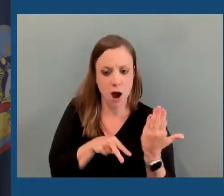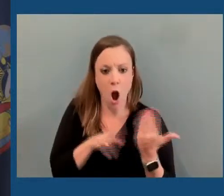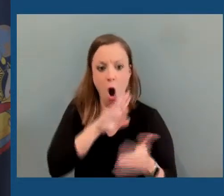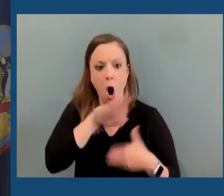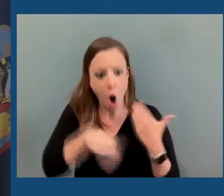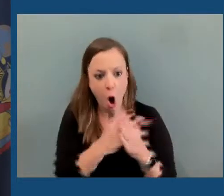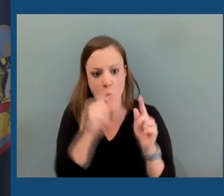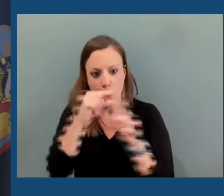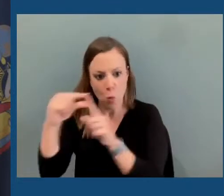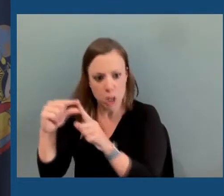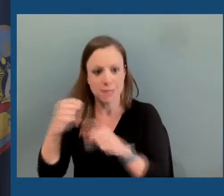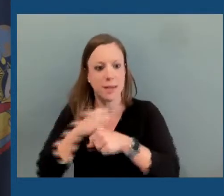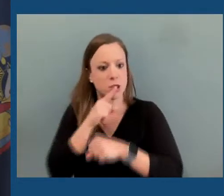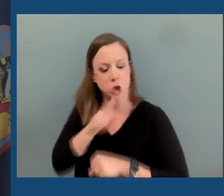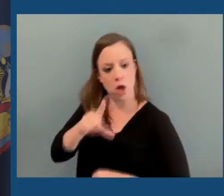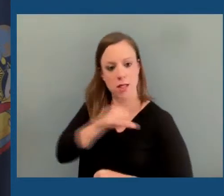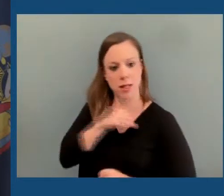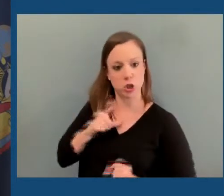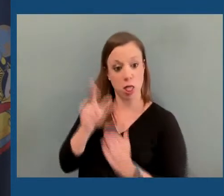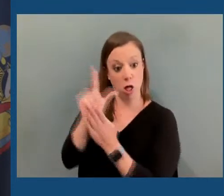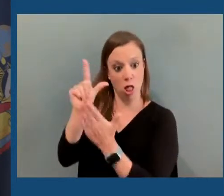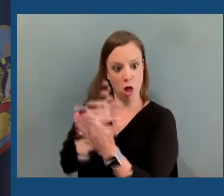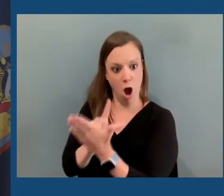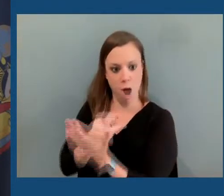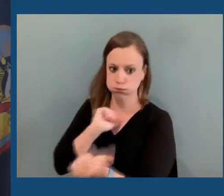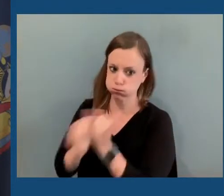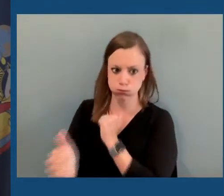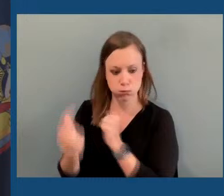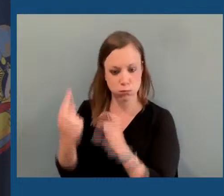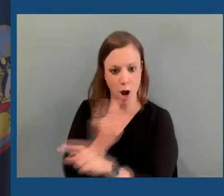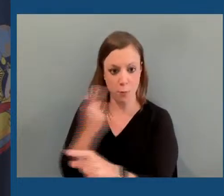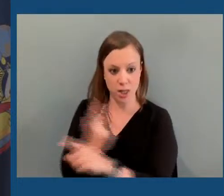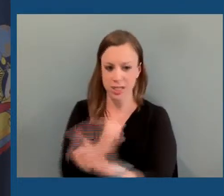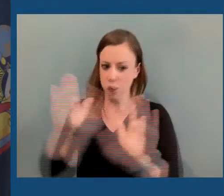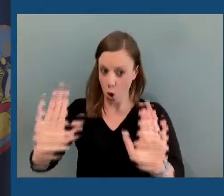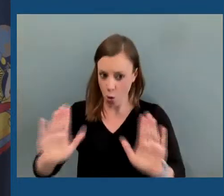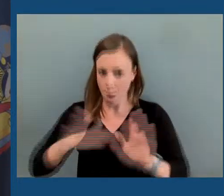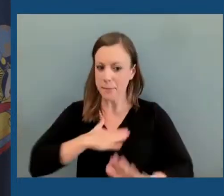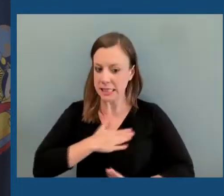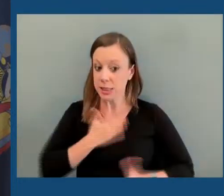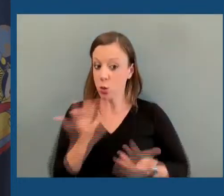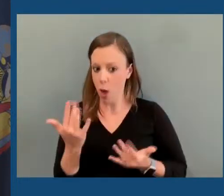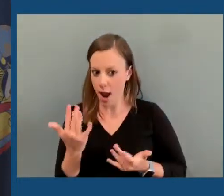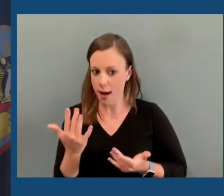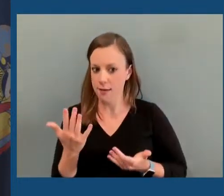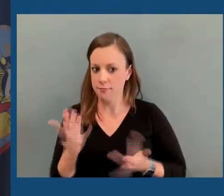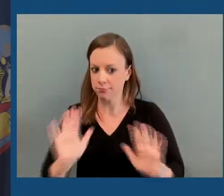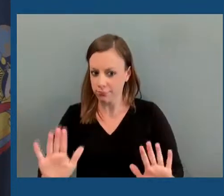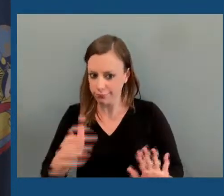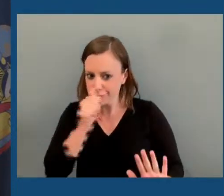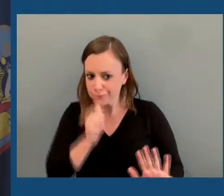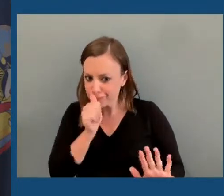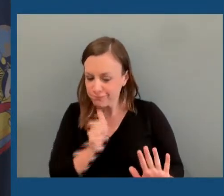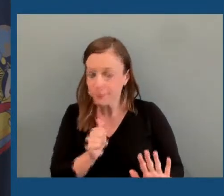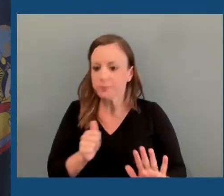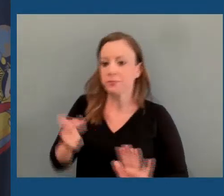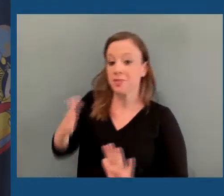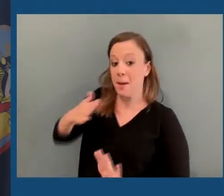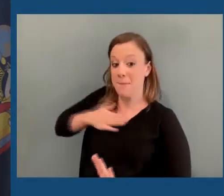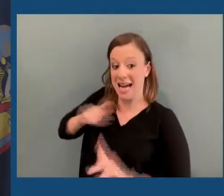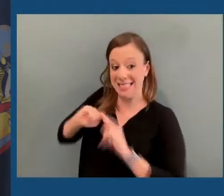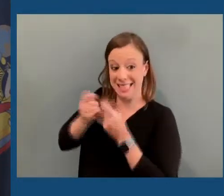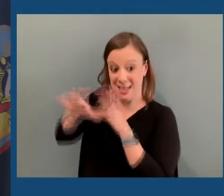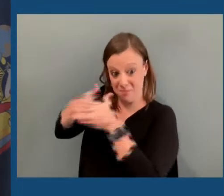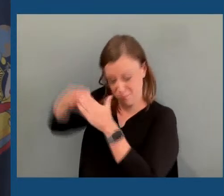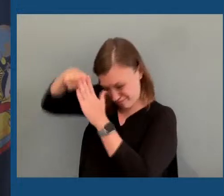sure that the legislation is correct. So allow me the time to get together with my teams, and we'll be doing this intensely starting